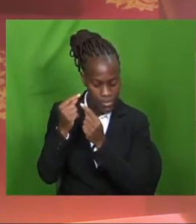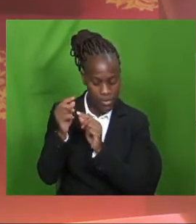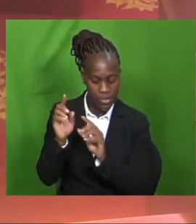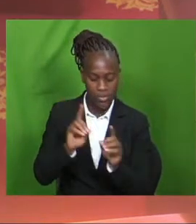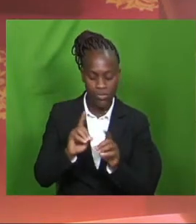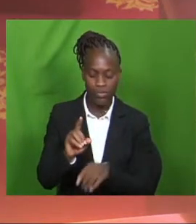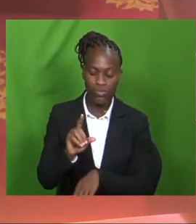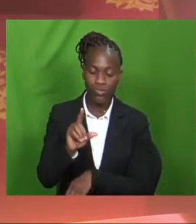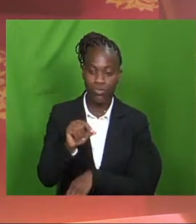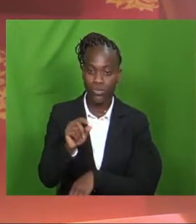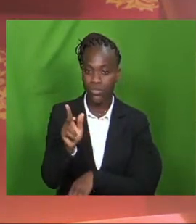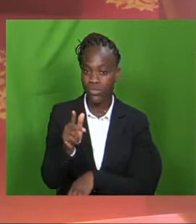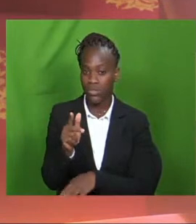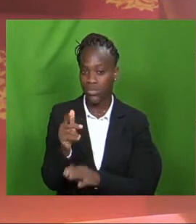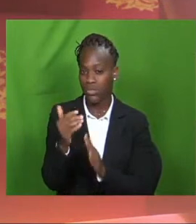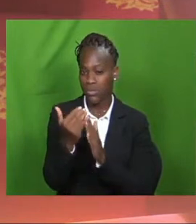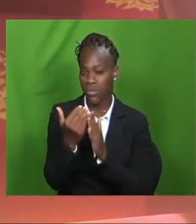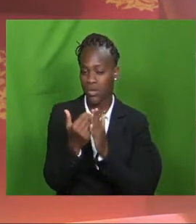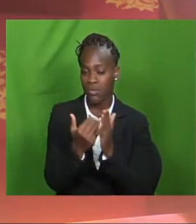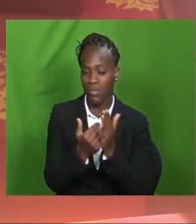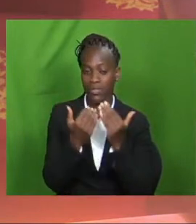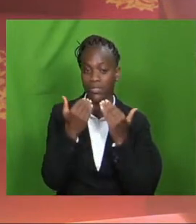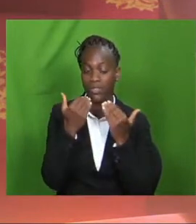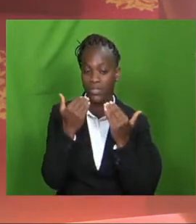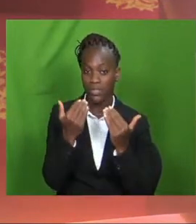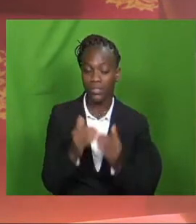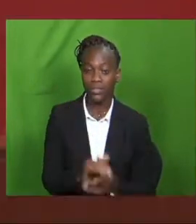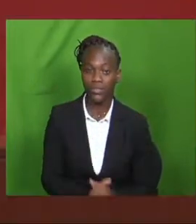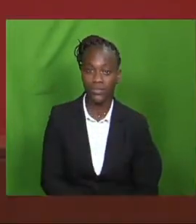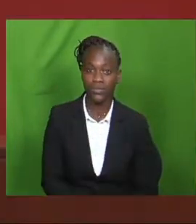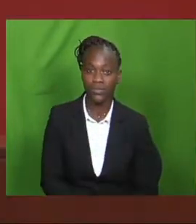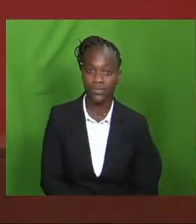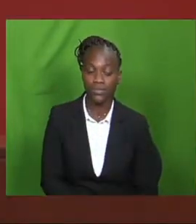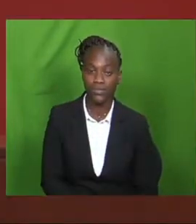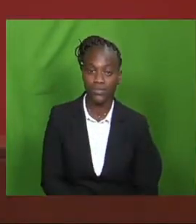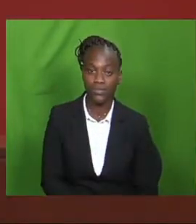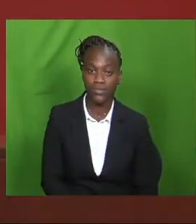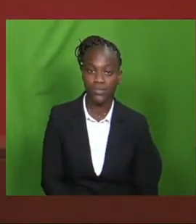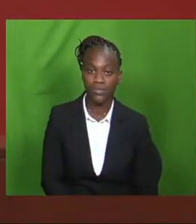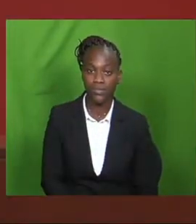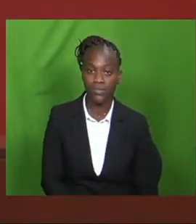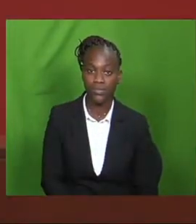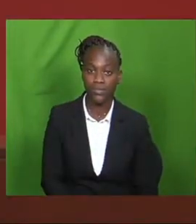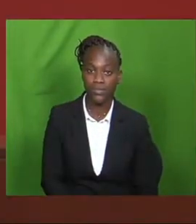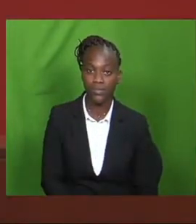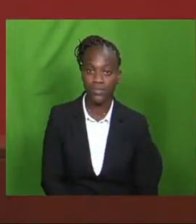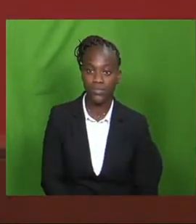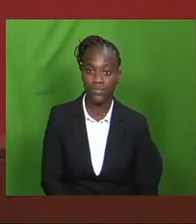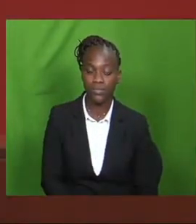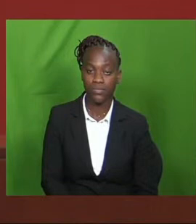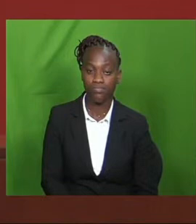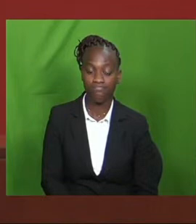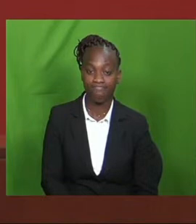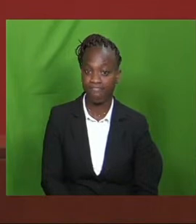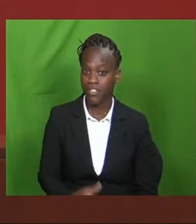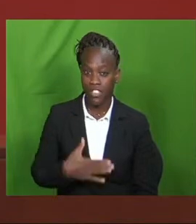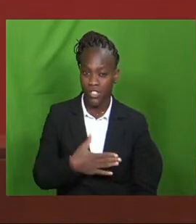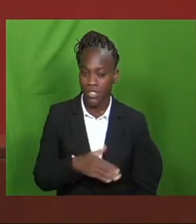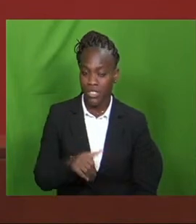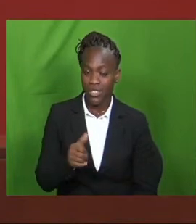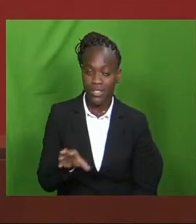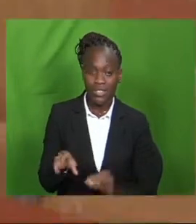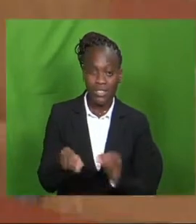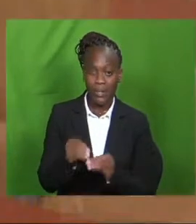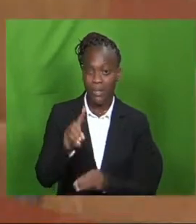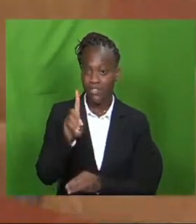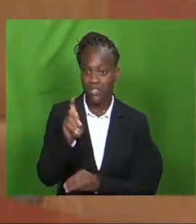2023 budget. I thank you, Mr. Speaker. Honorable member, any supplementary?